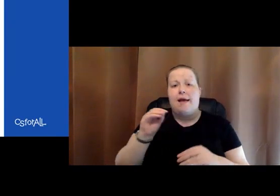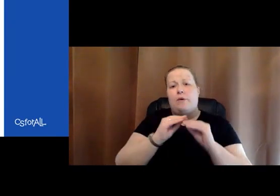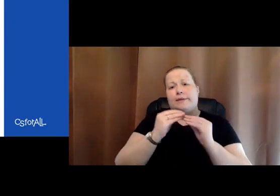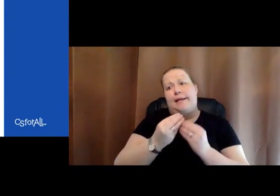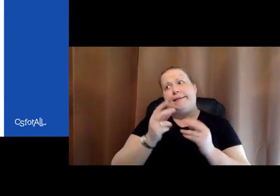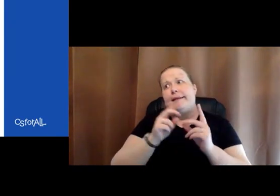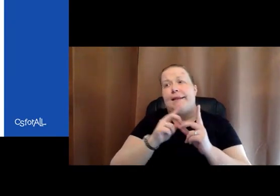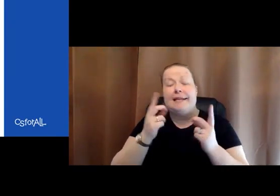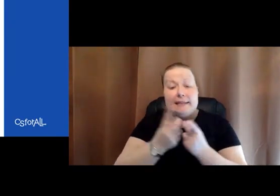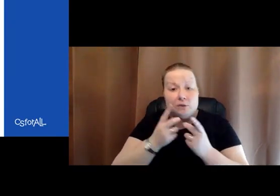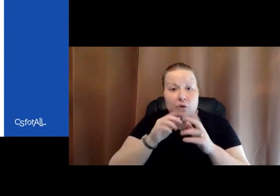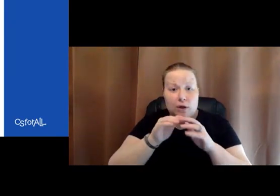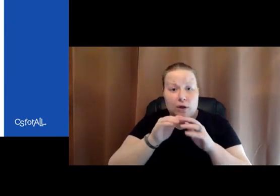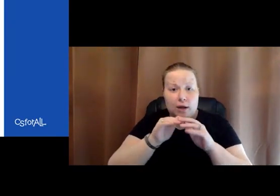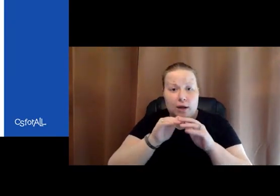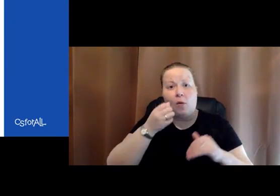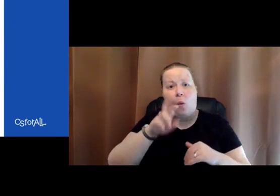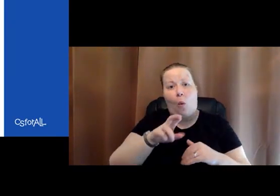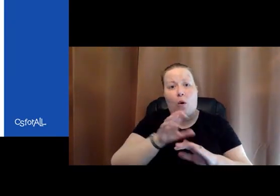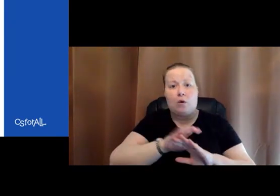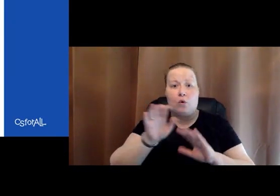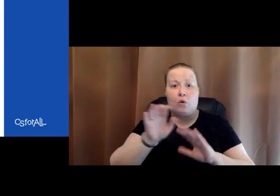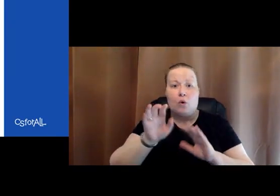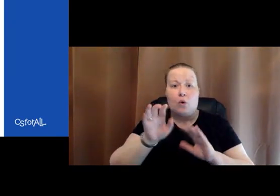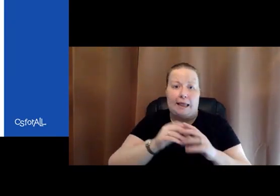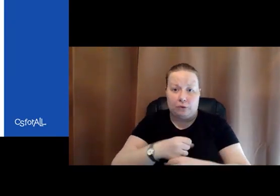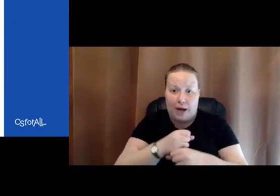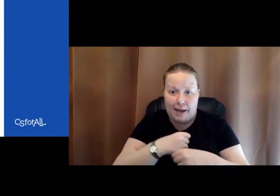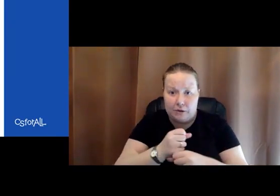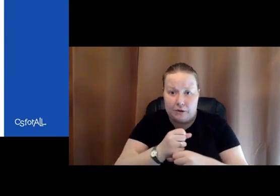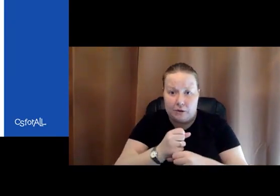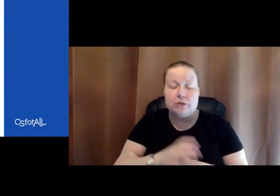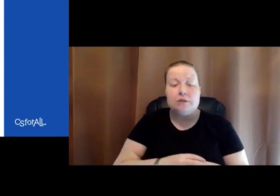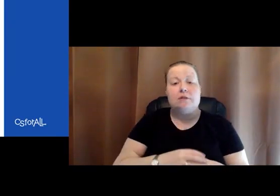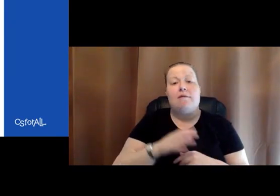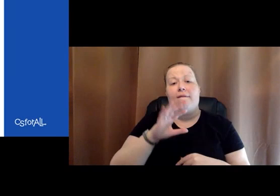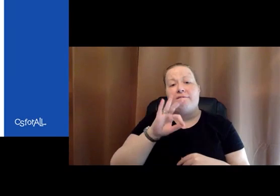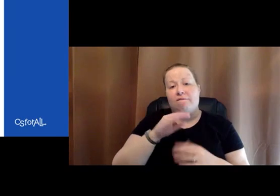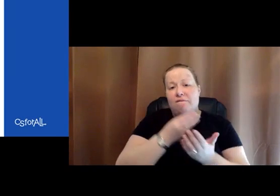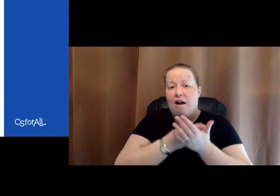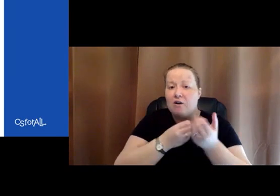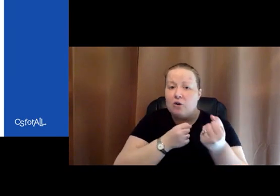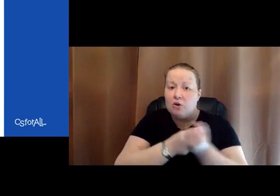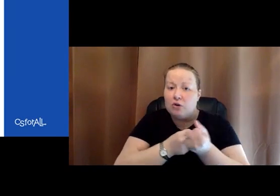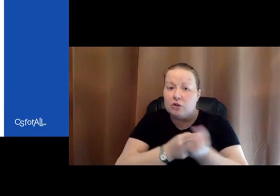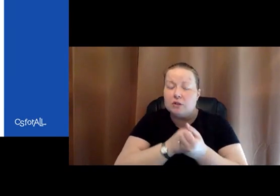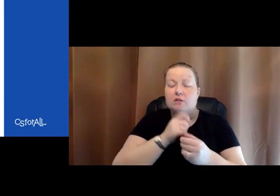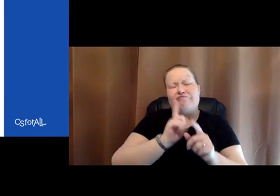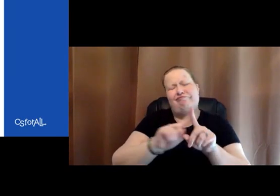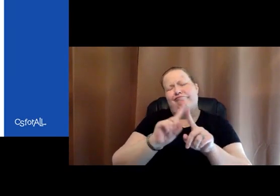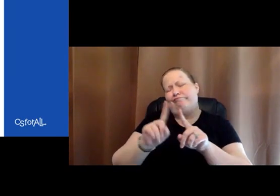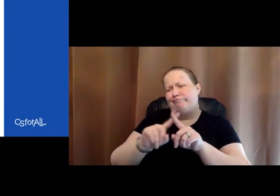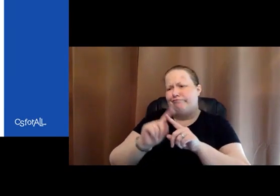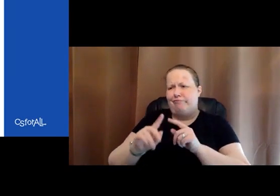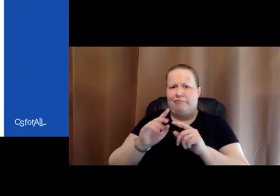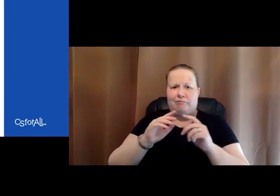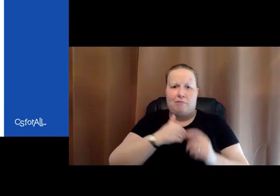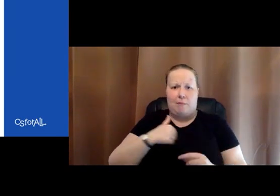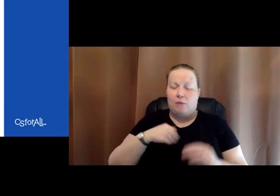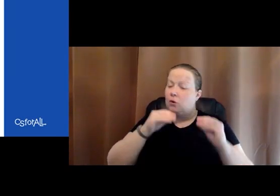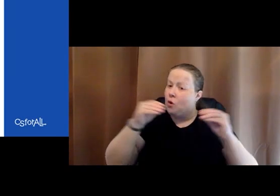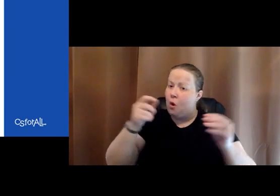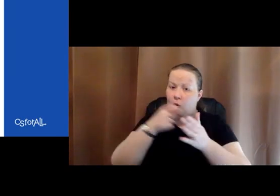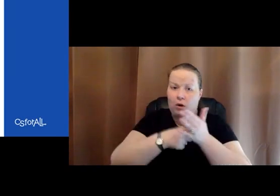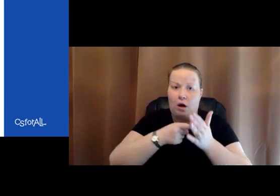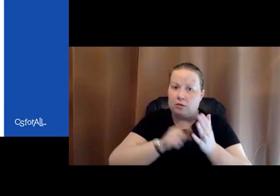or curriculum creators and funders. All kinds of organizations are members. It's no cost. You can just